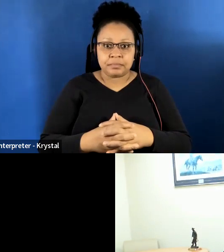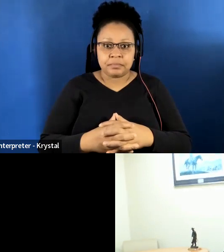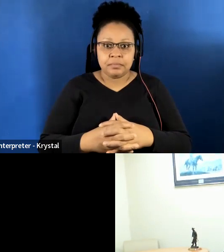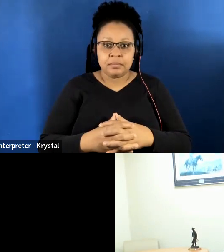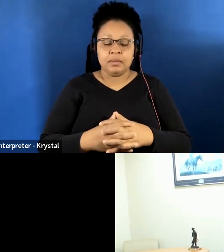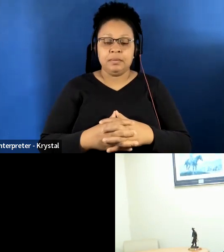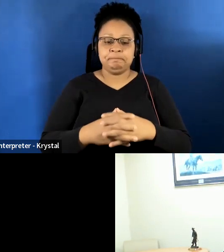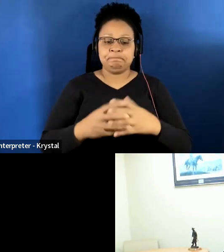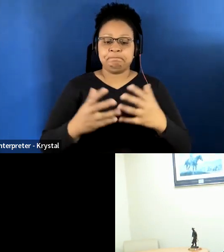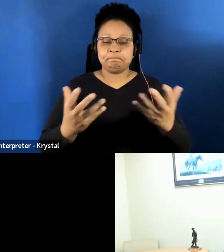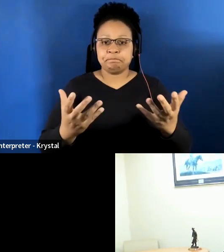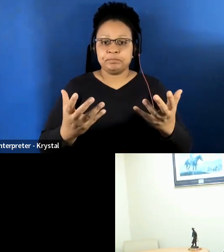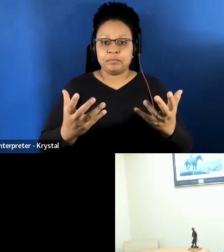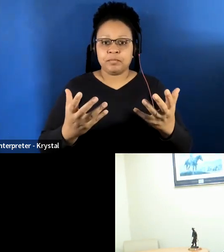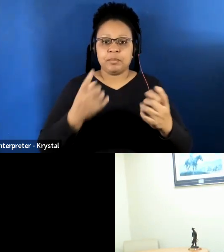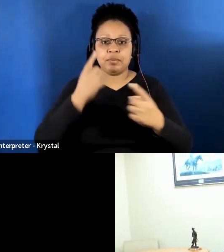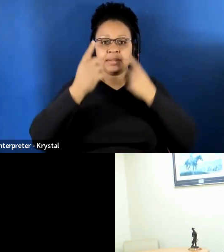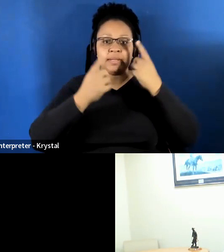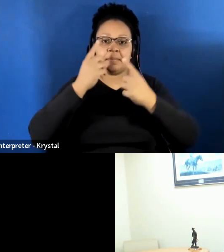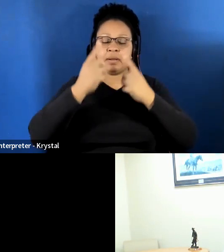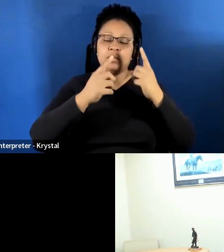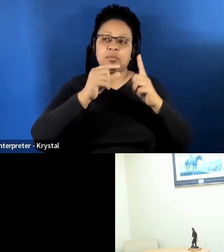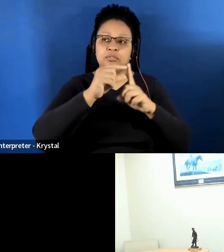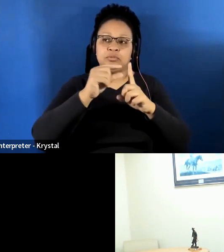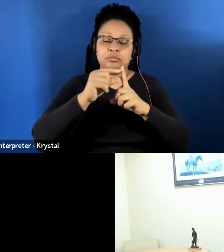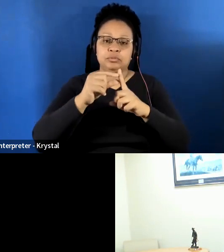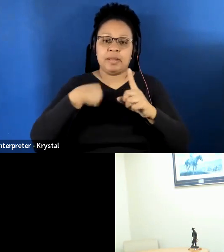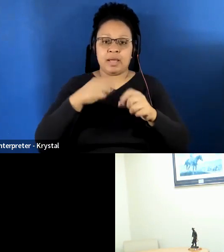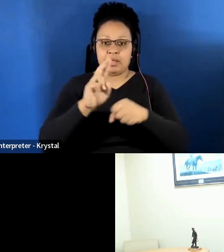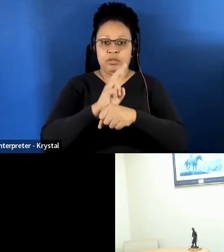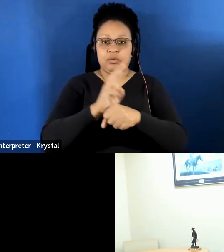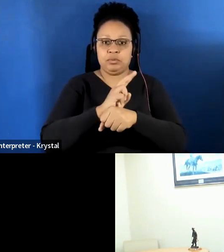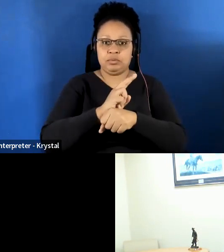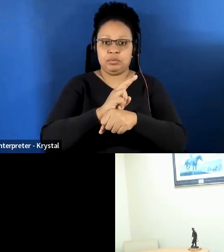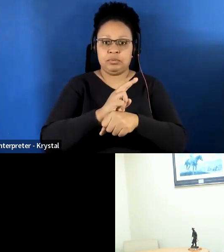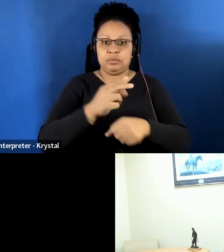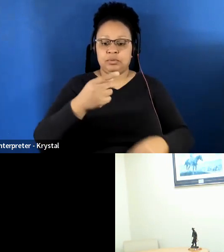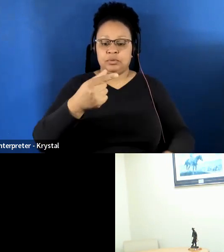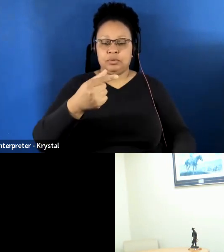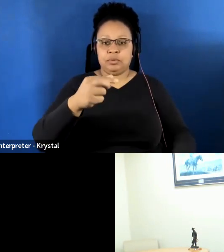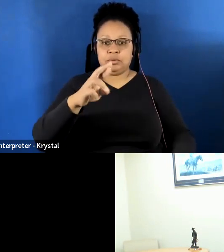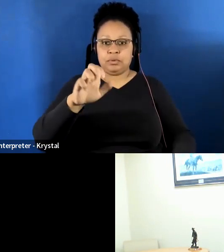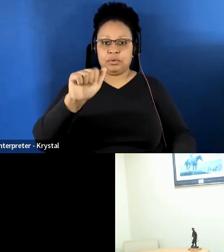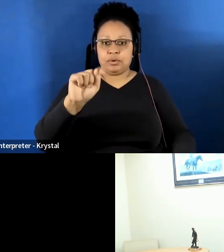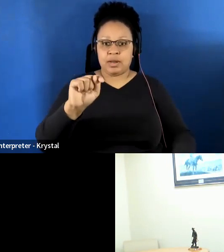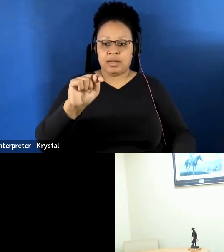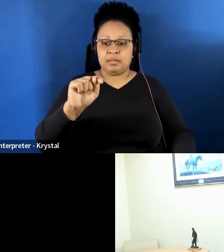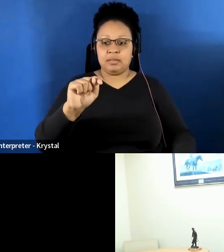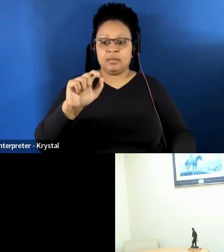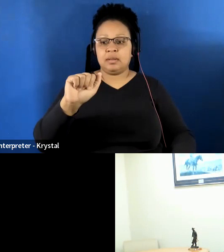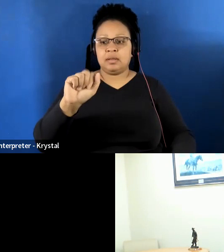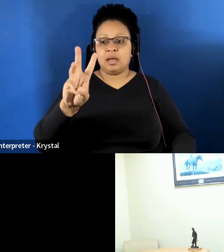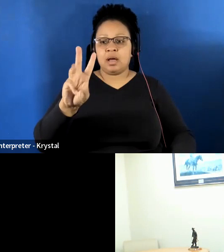What about the term that I used called the great awkward? Is